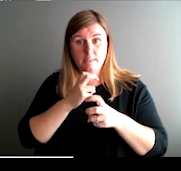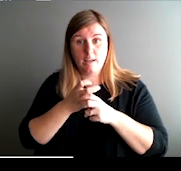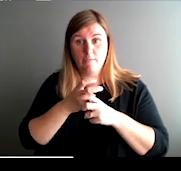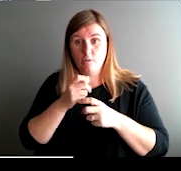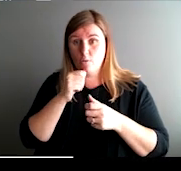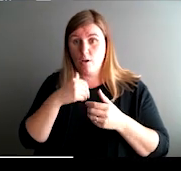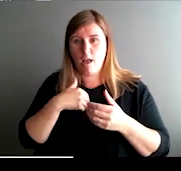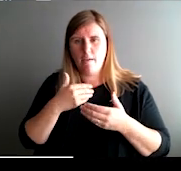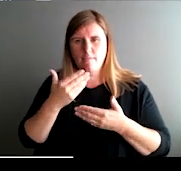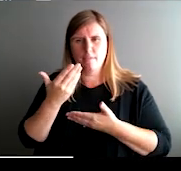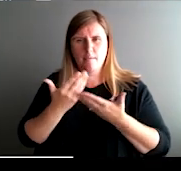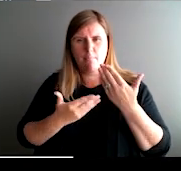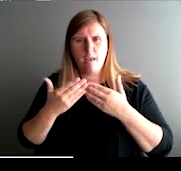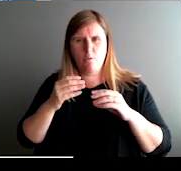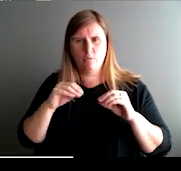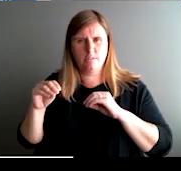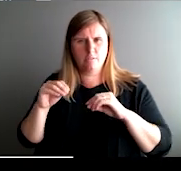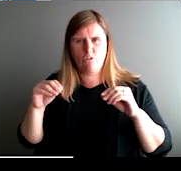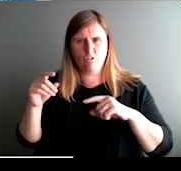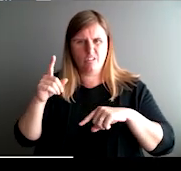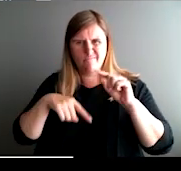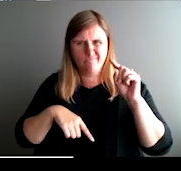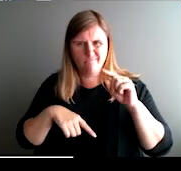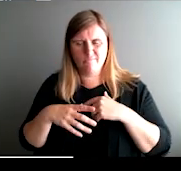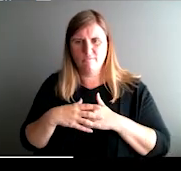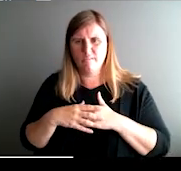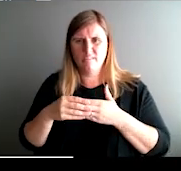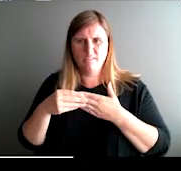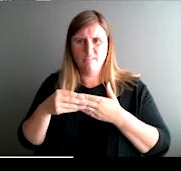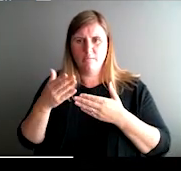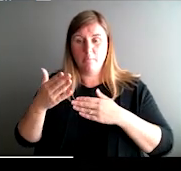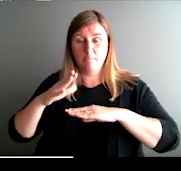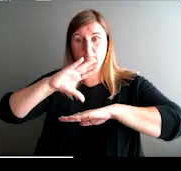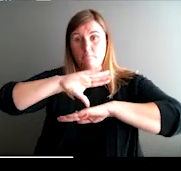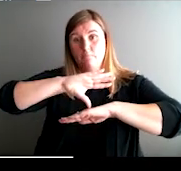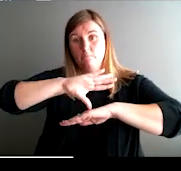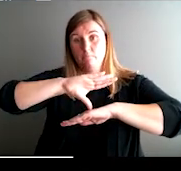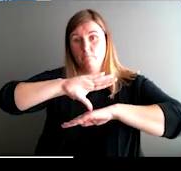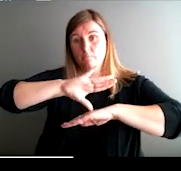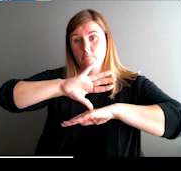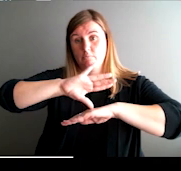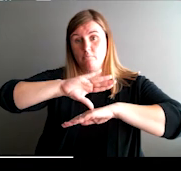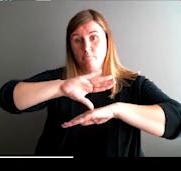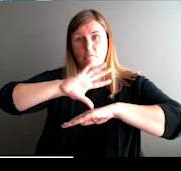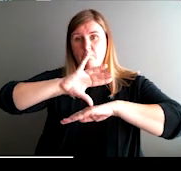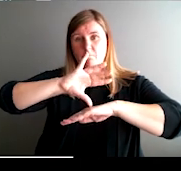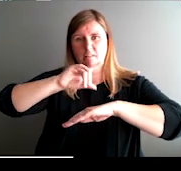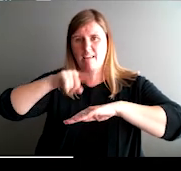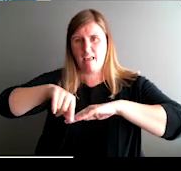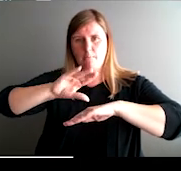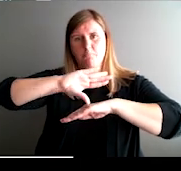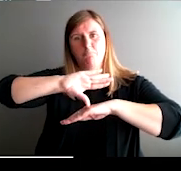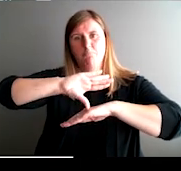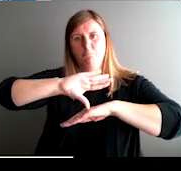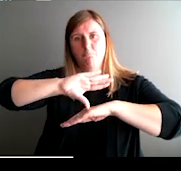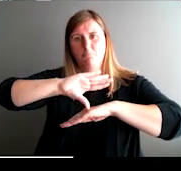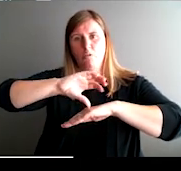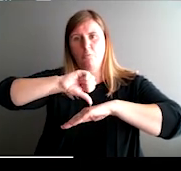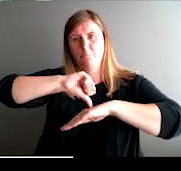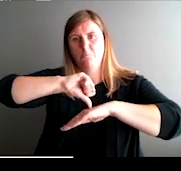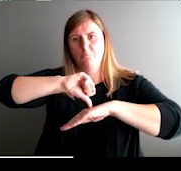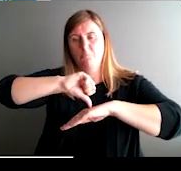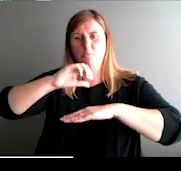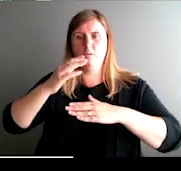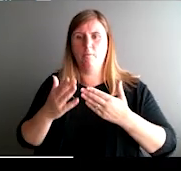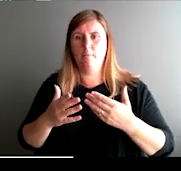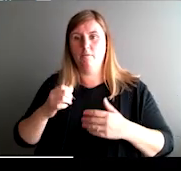manual dexterity. And for those students, it may just be that they put the thumb on the back and they don't wiggle the fingers, or maybe they do it with it closed, or maybe they don't do it